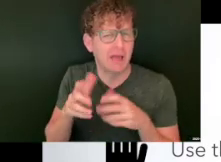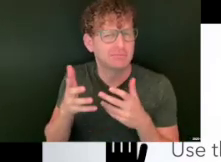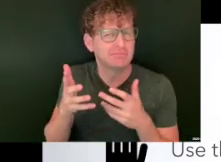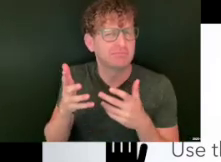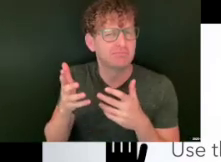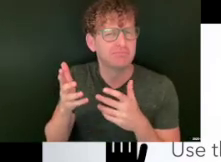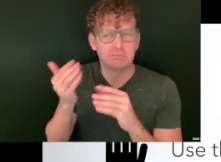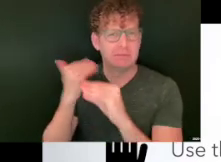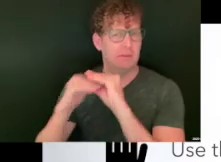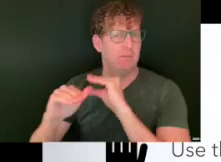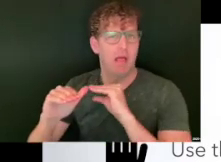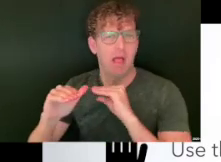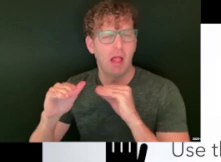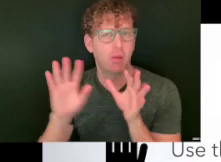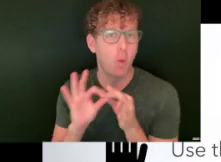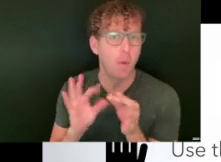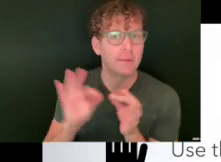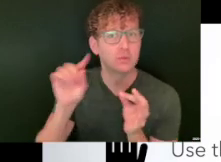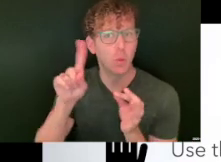to distribute